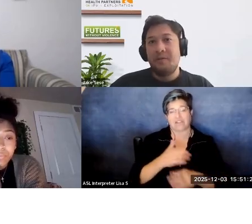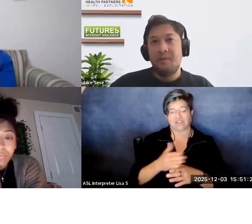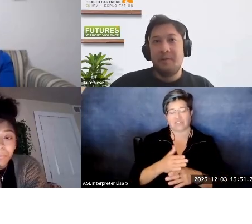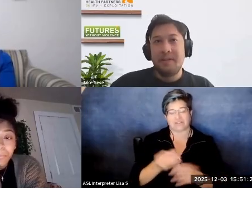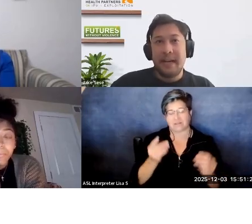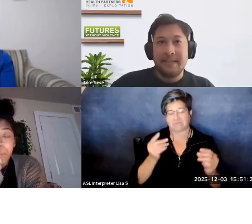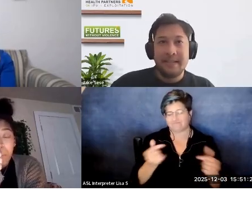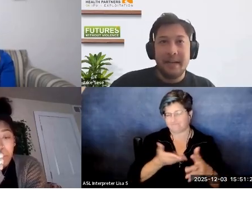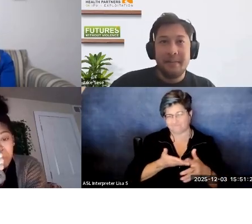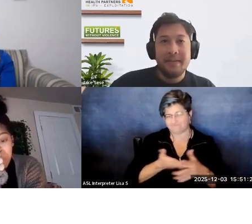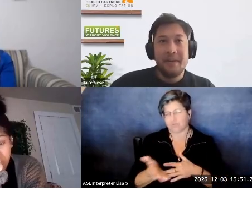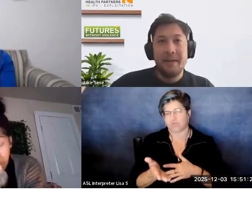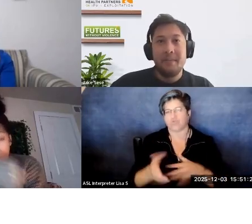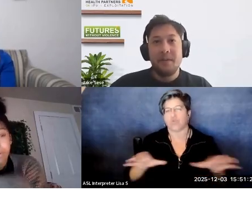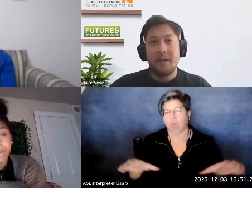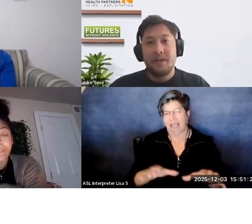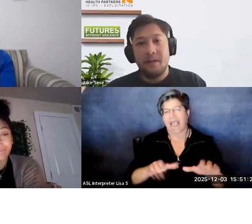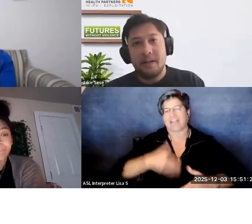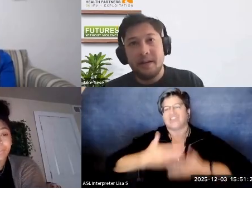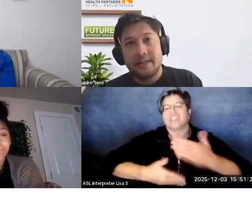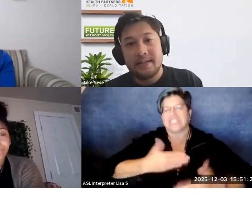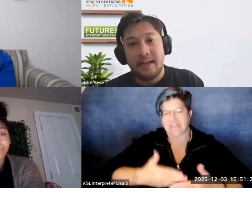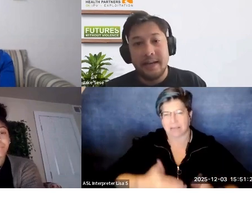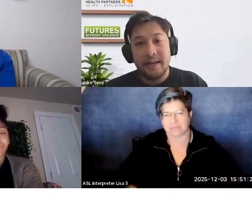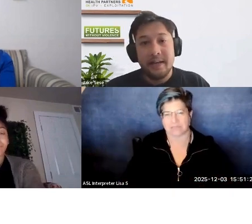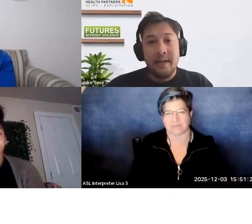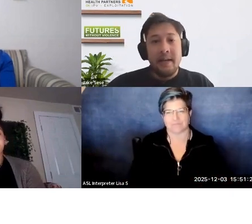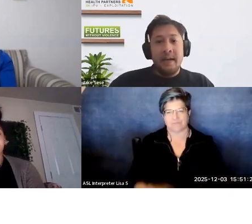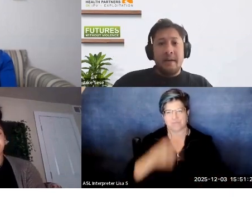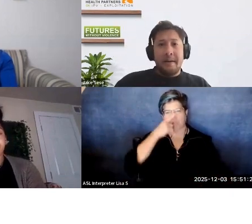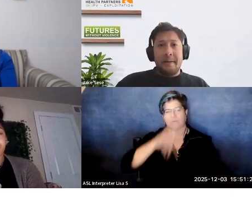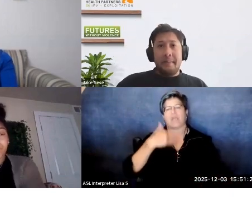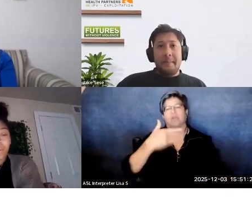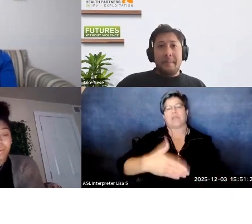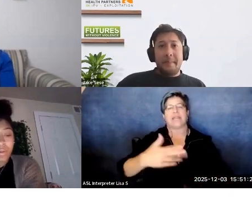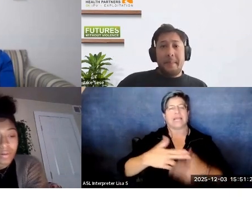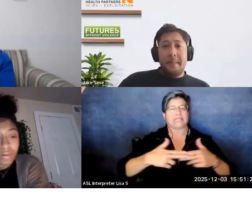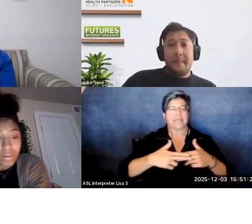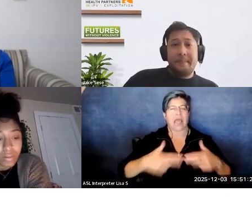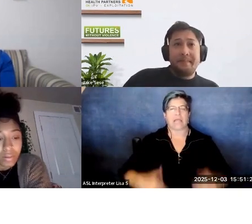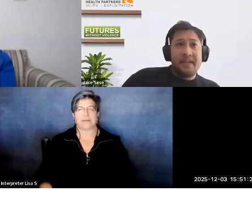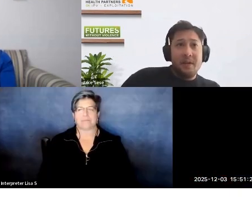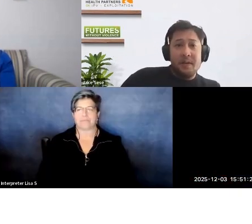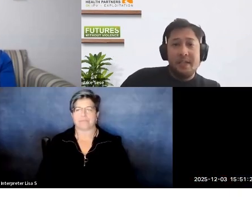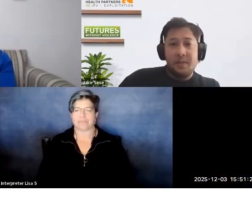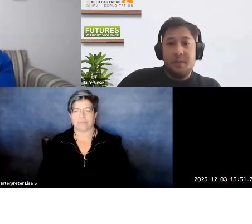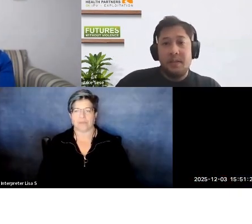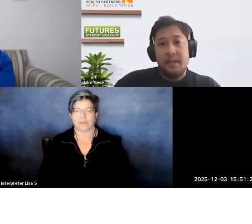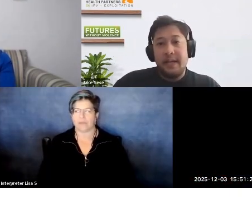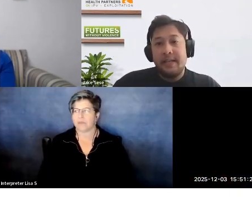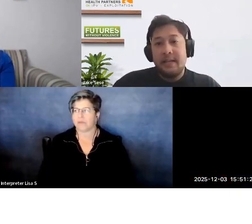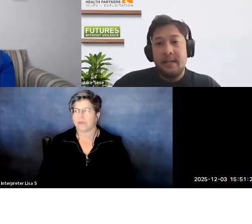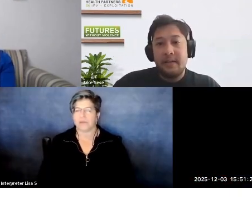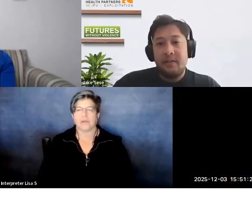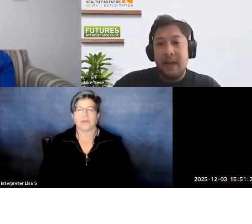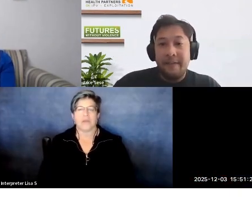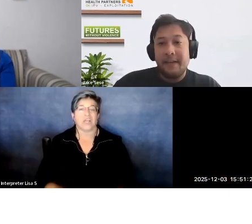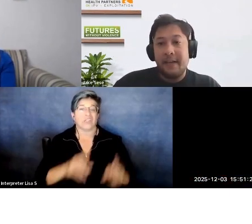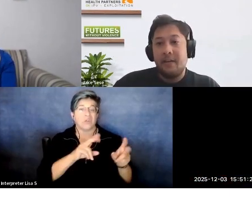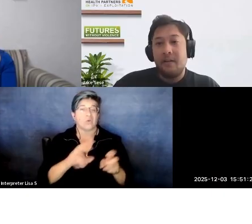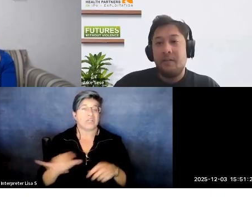rush through these action steps. If we can go to the next slide. Um, So issues